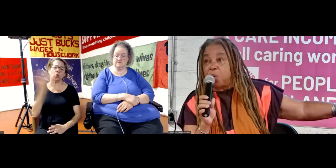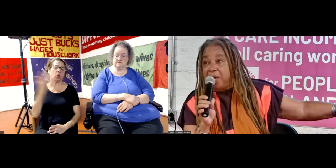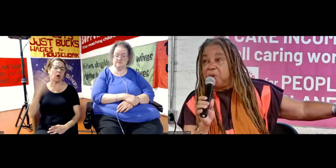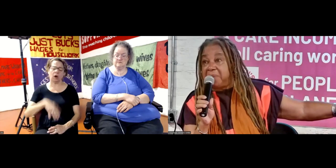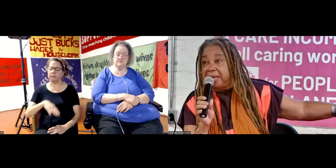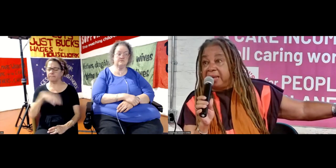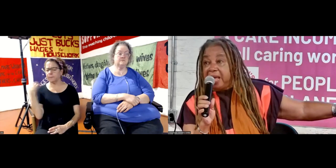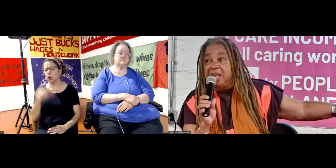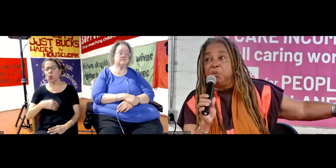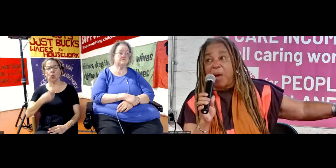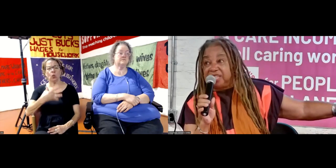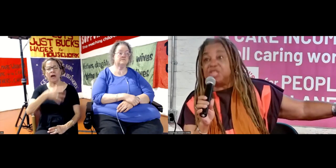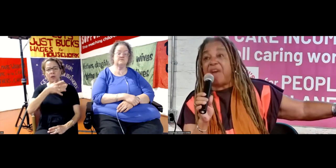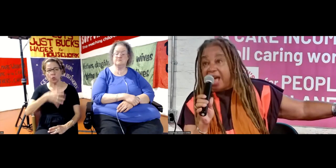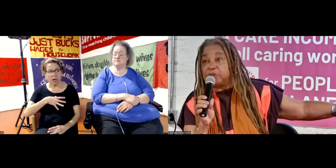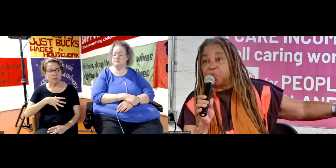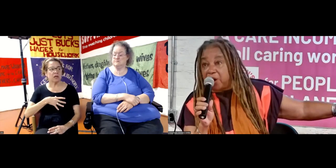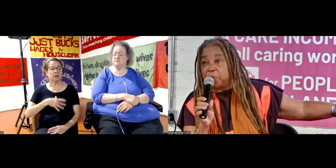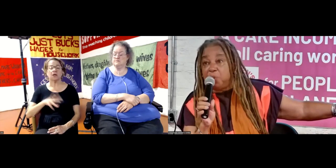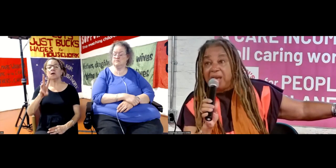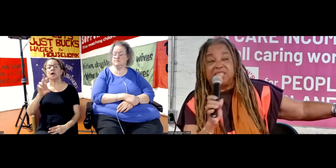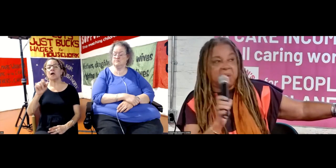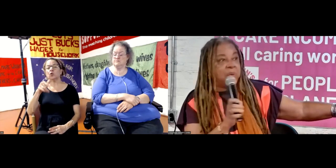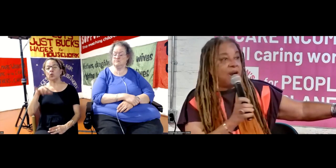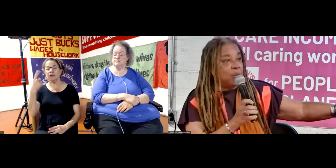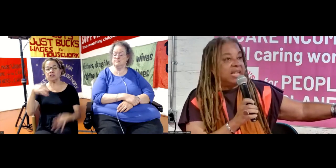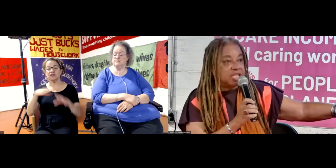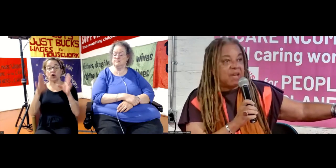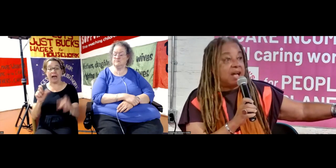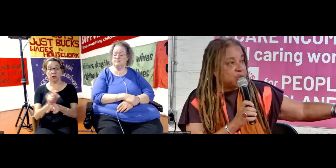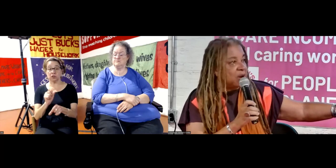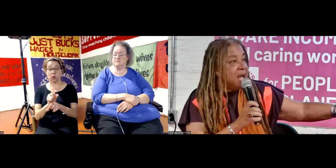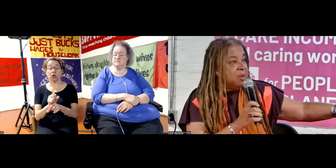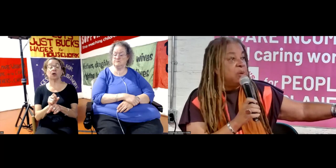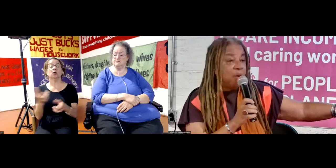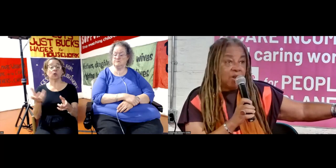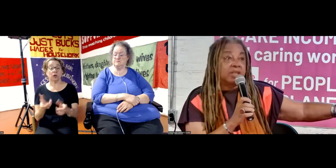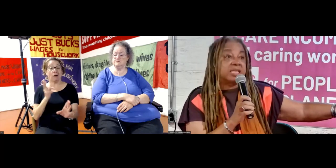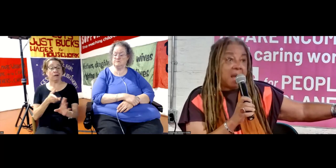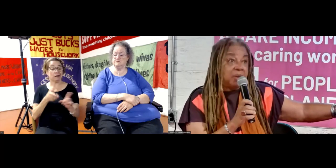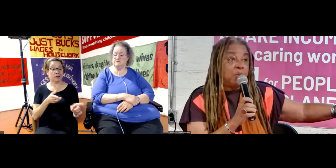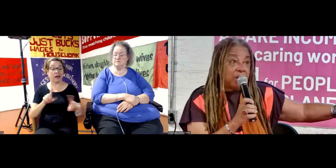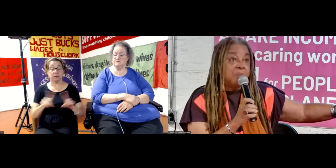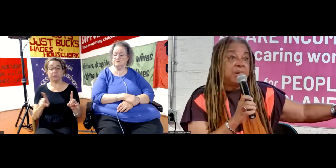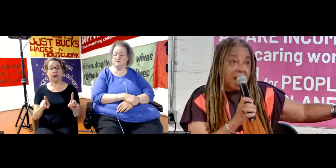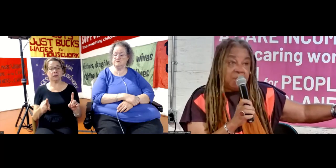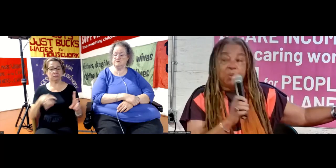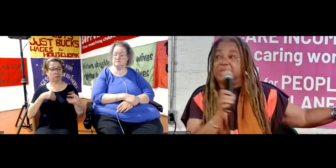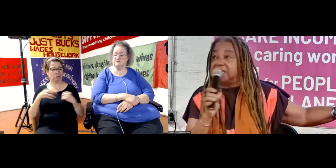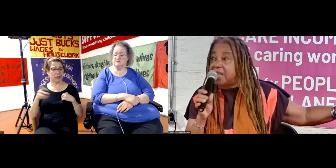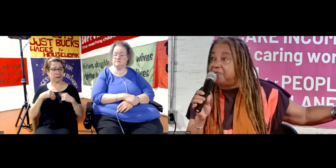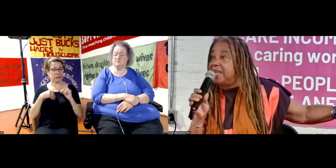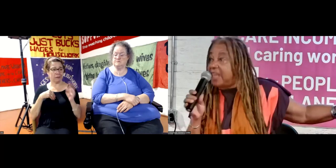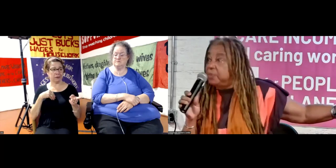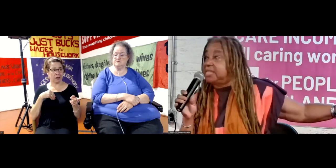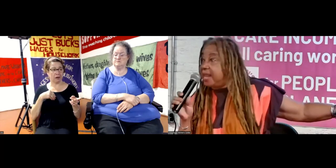with those white women in Wages for Housework. We wanted to be part of Wages for Housework, but we weren't going to stomach. We weren't going to put up with